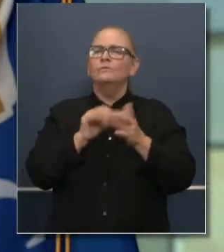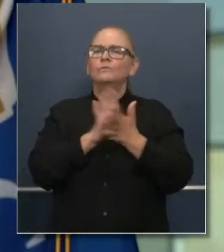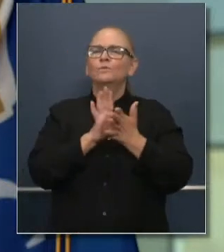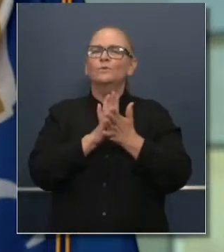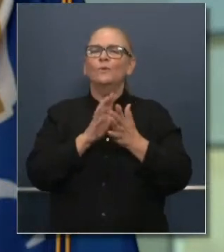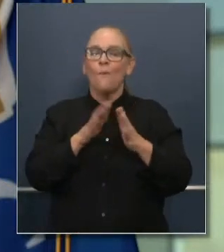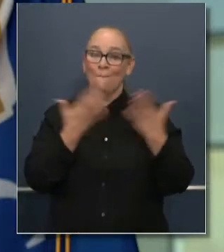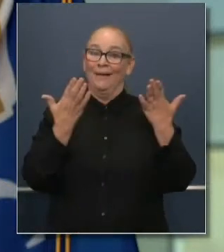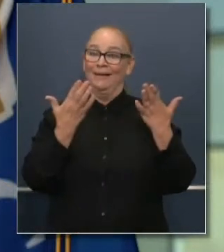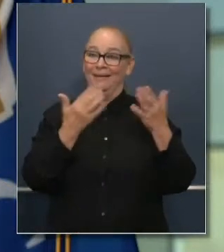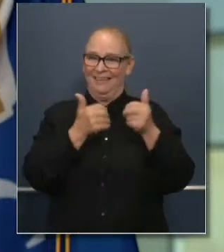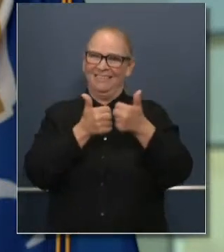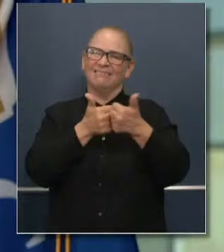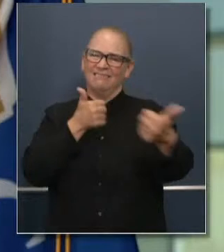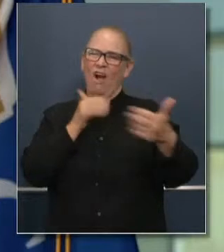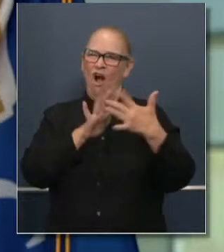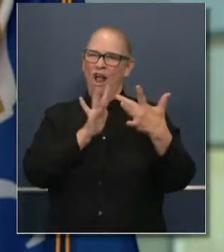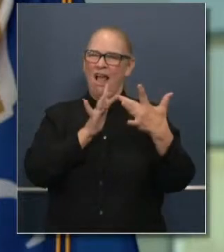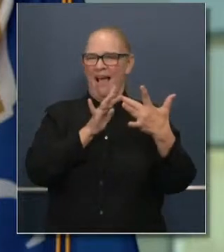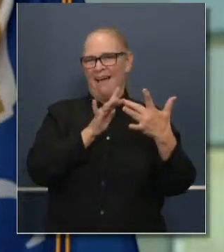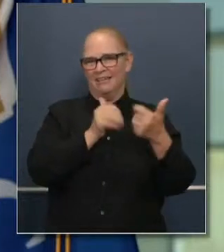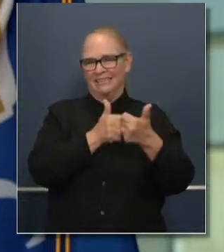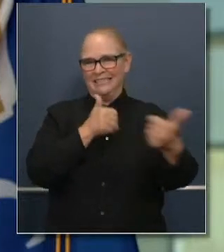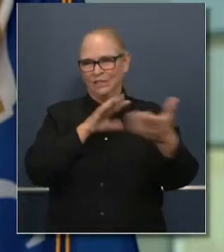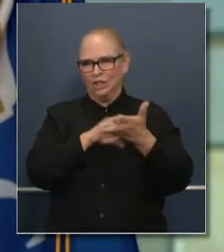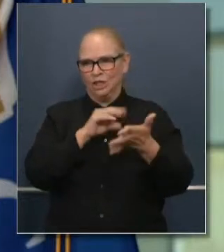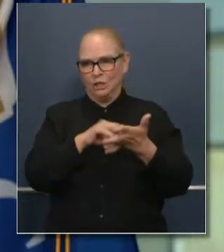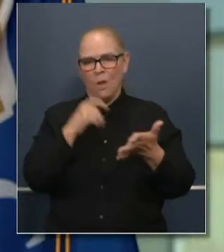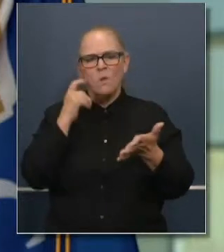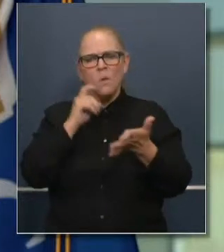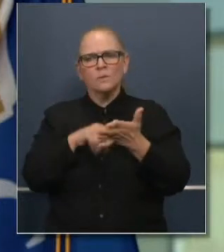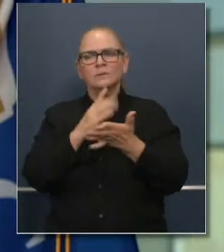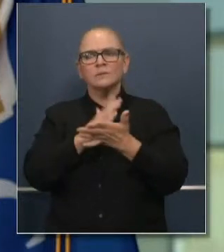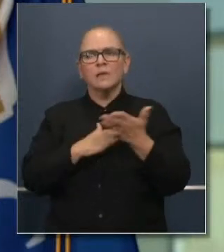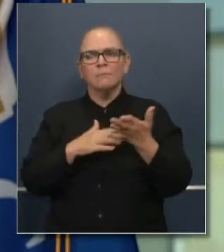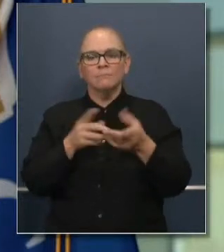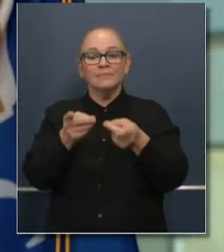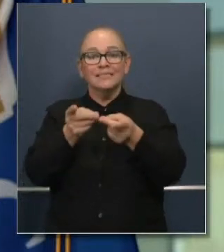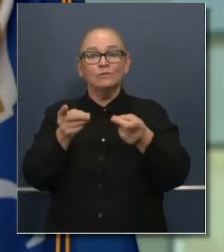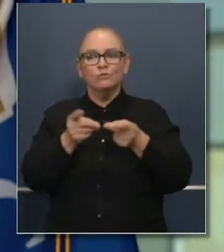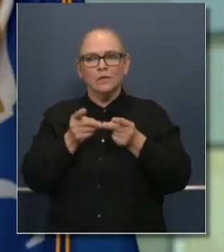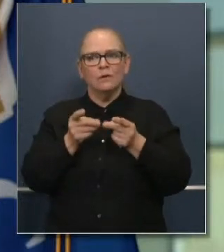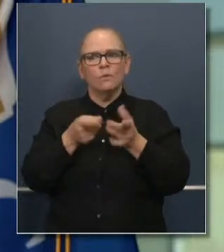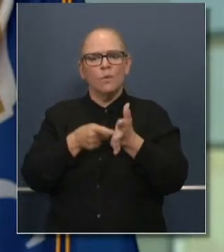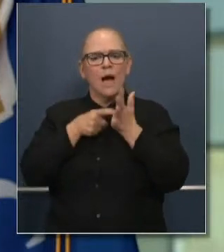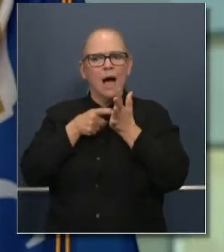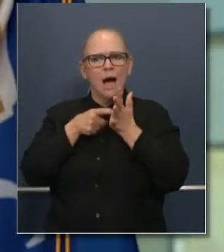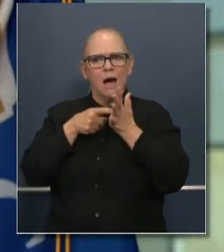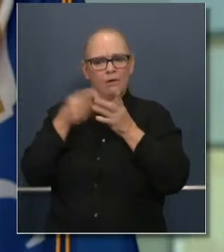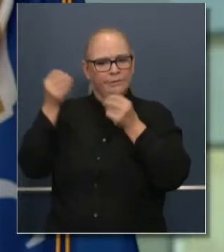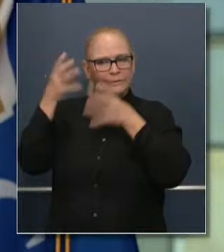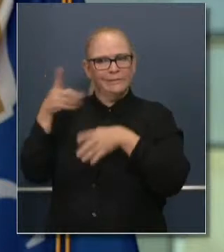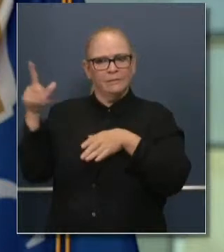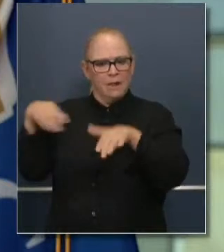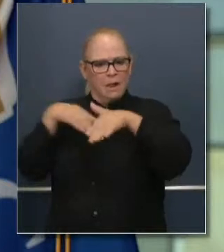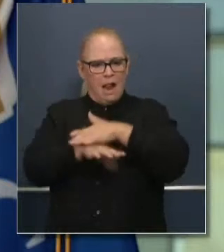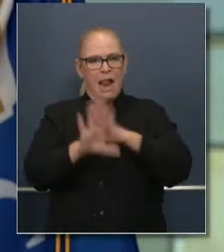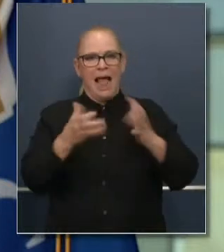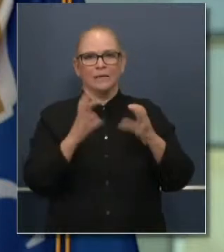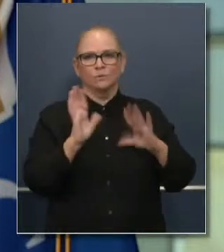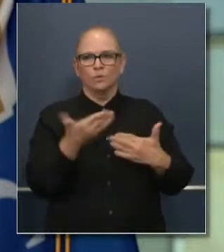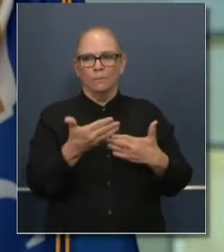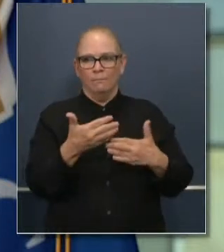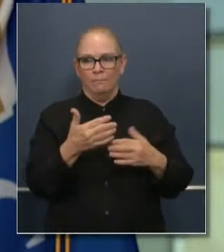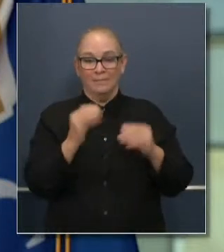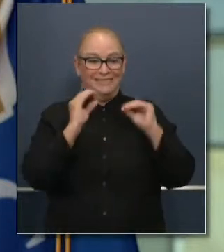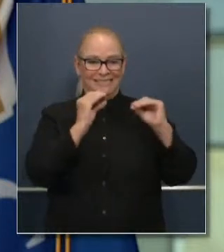there are some districts that are requiring teachers to actually go into their classroom and teach their distance learning from those schools. That has